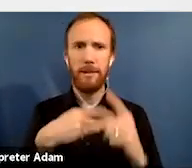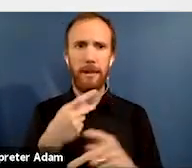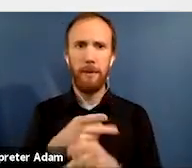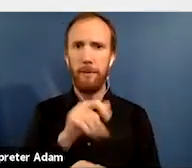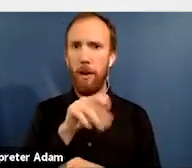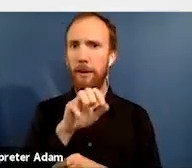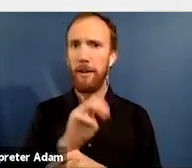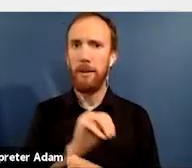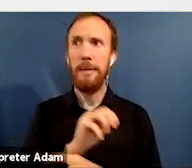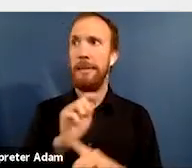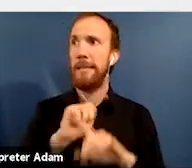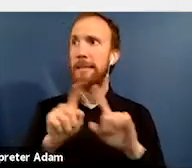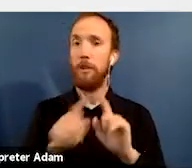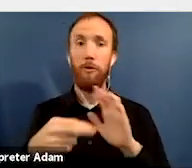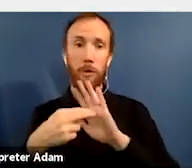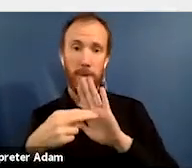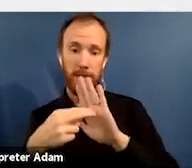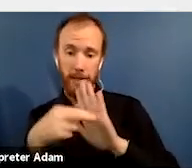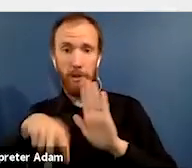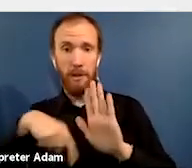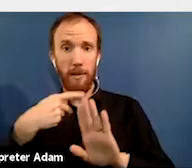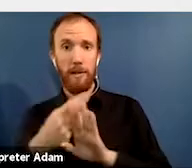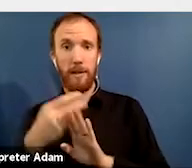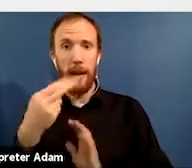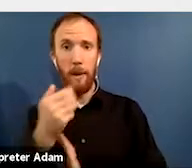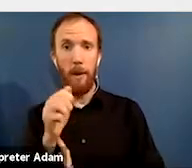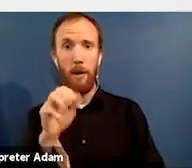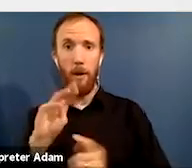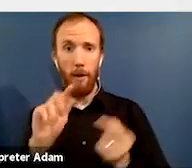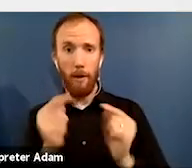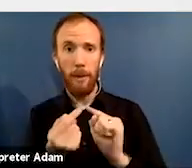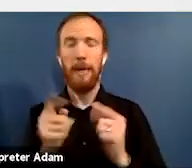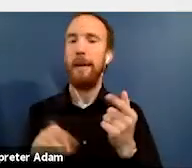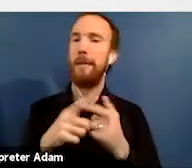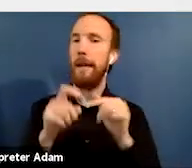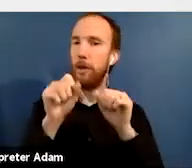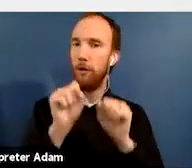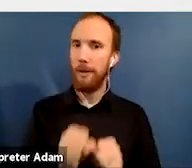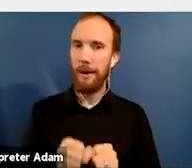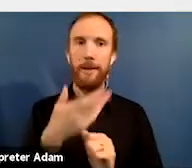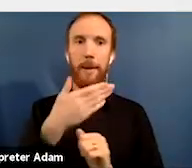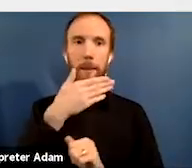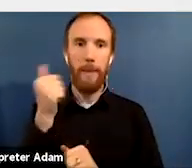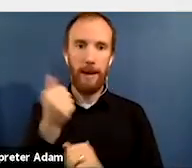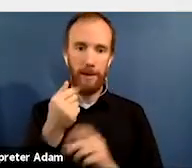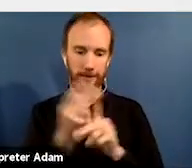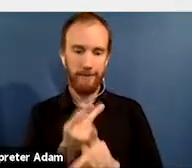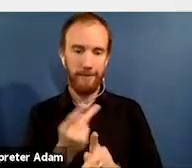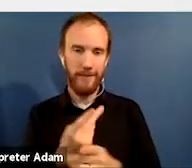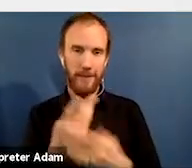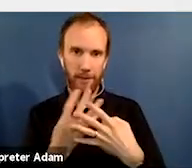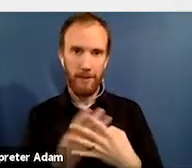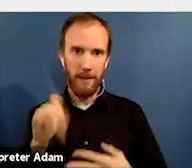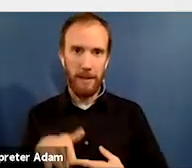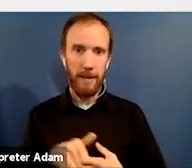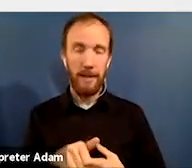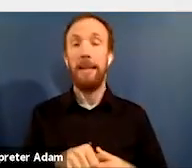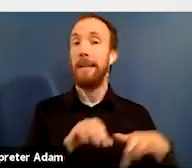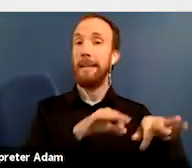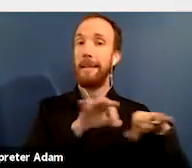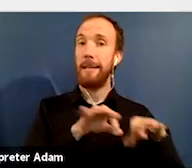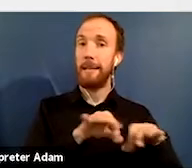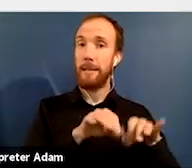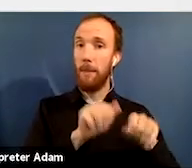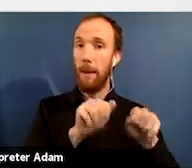representational harms, then you have a better sense of how you can mitigate for that. And one way explainable AI can help is really understanding the models